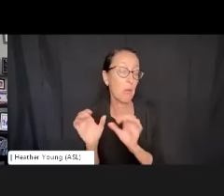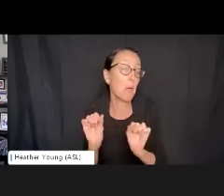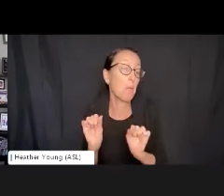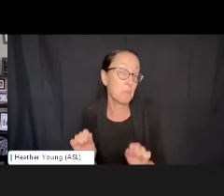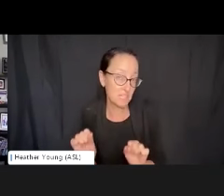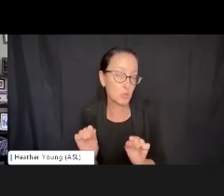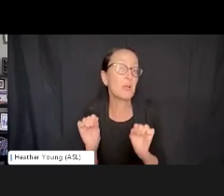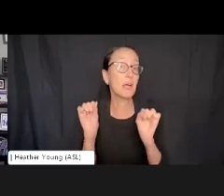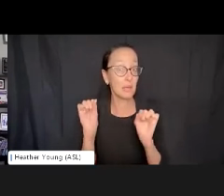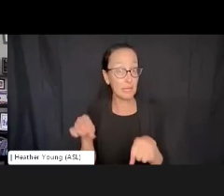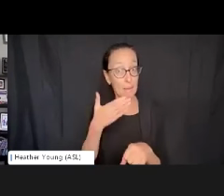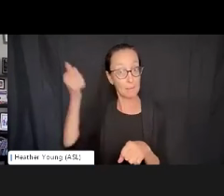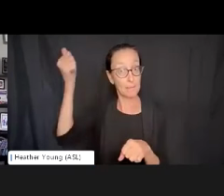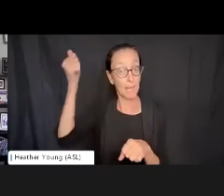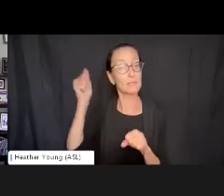best practice.